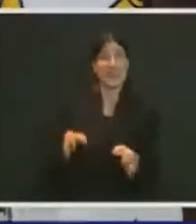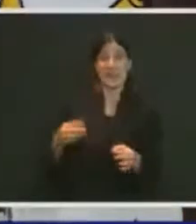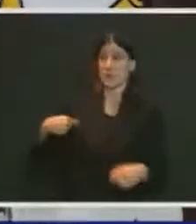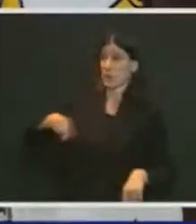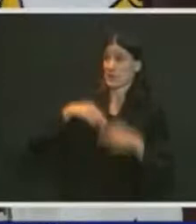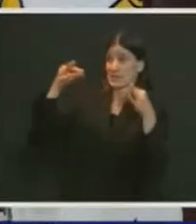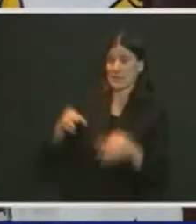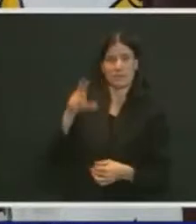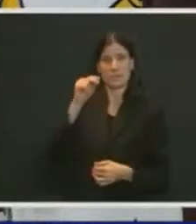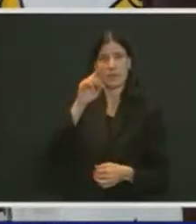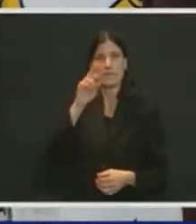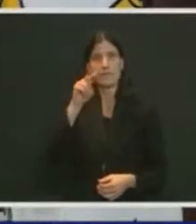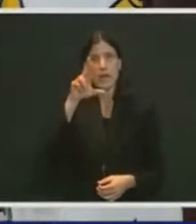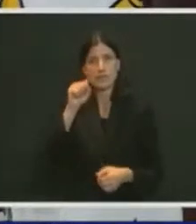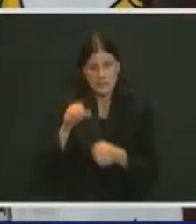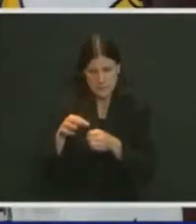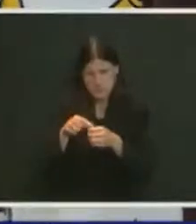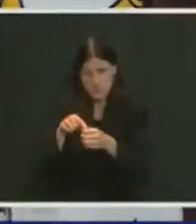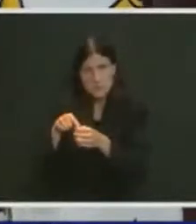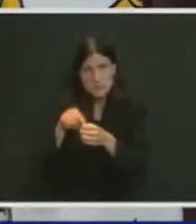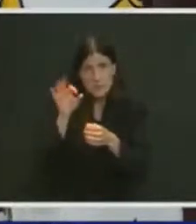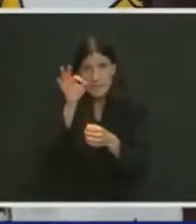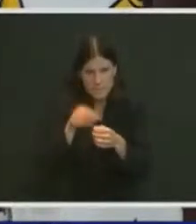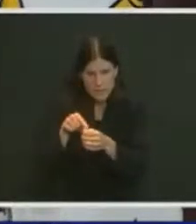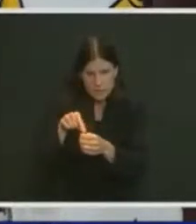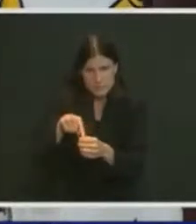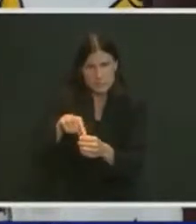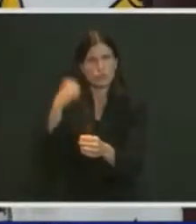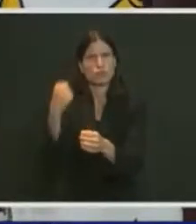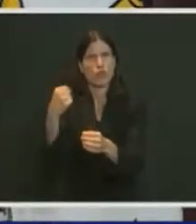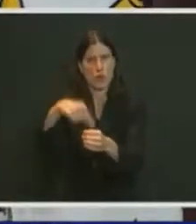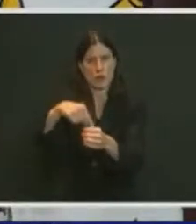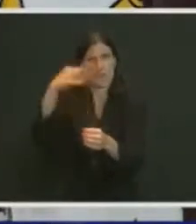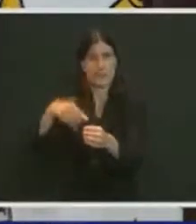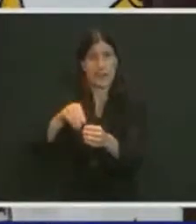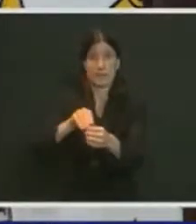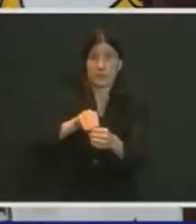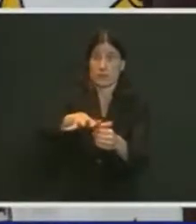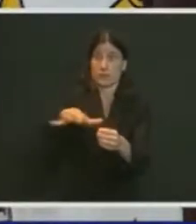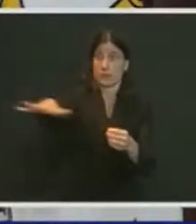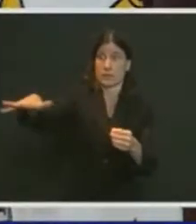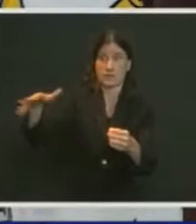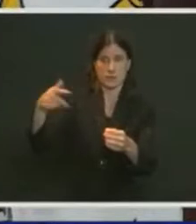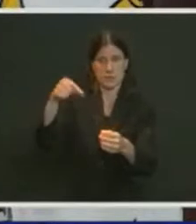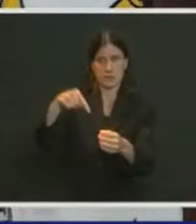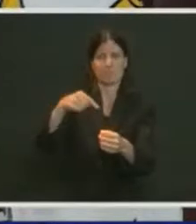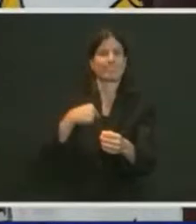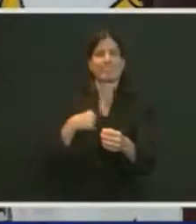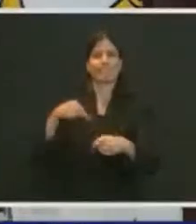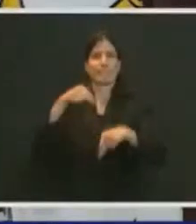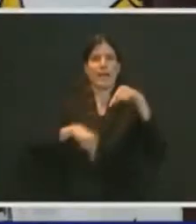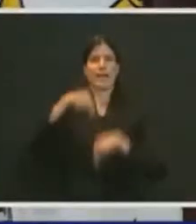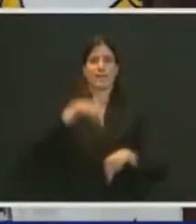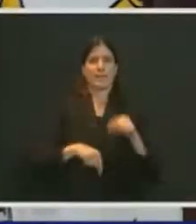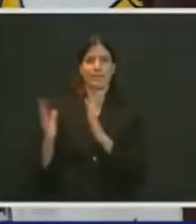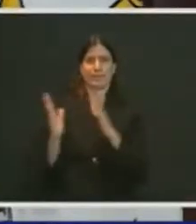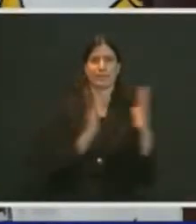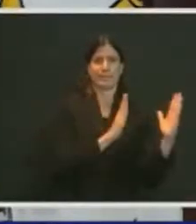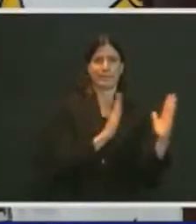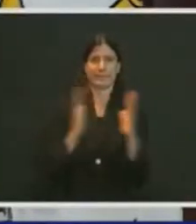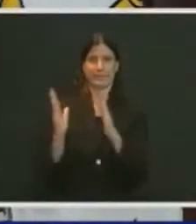things change, our guidance is going to change. That's also why we're taking it a couple of weeks at a time and going